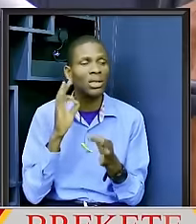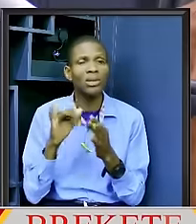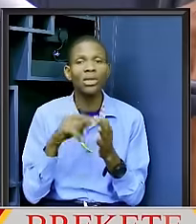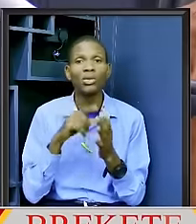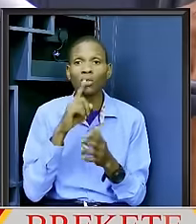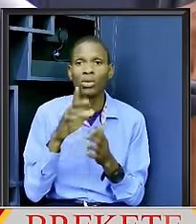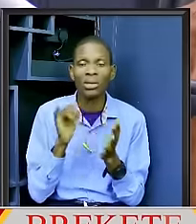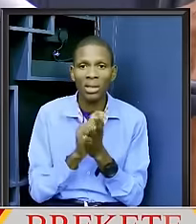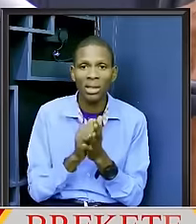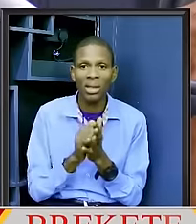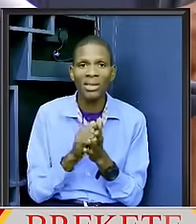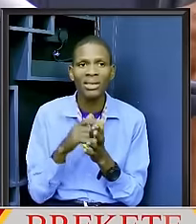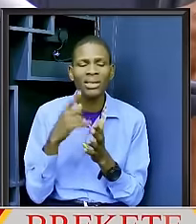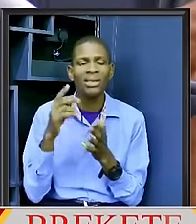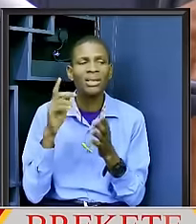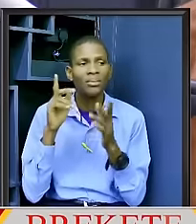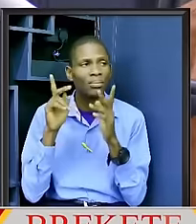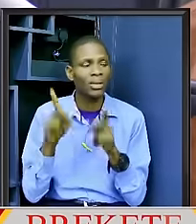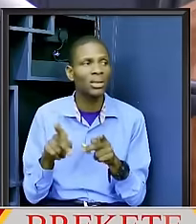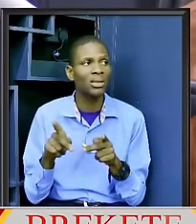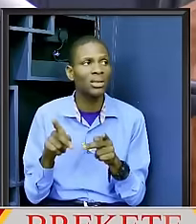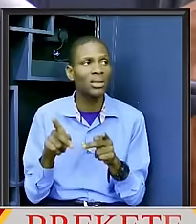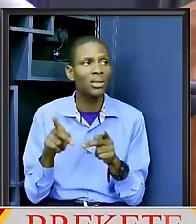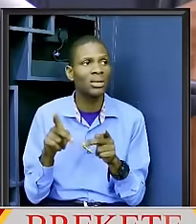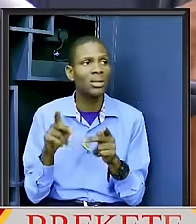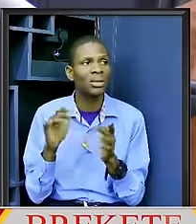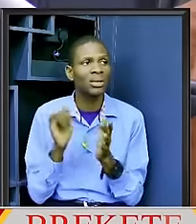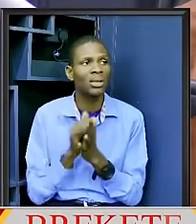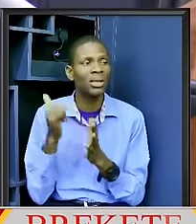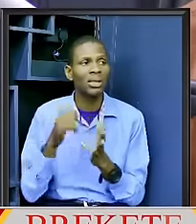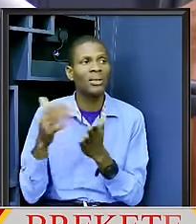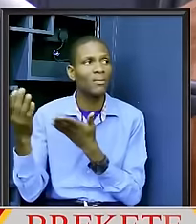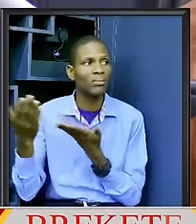say then discover, say the person, yes, sir, where them